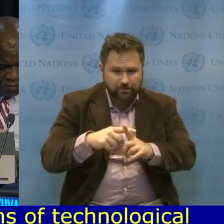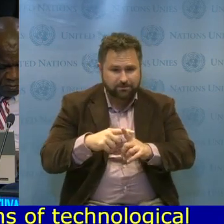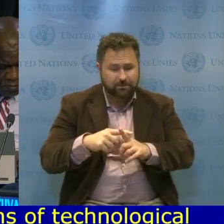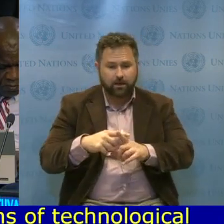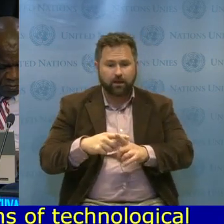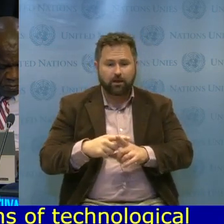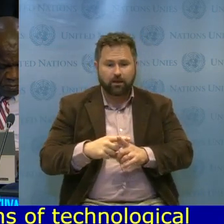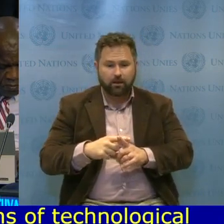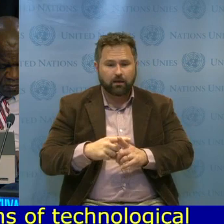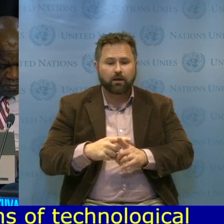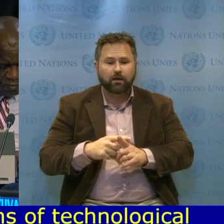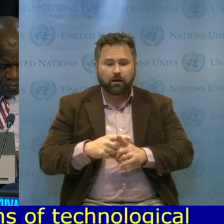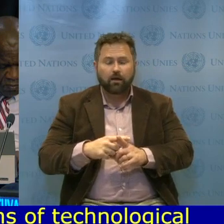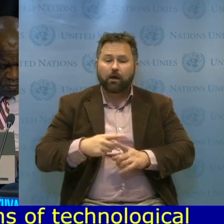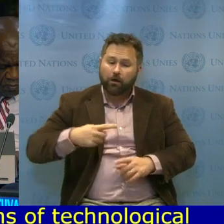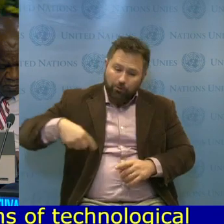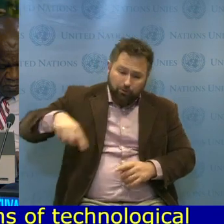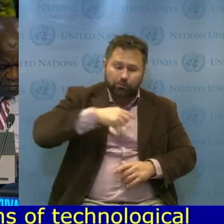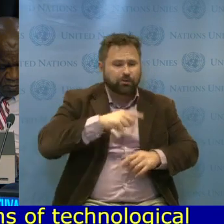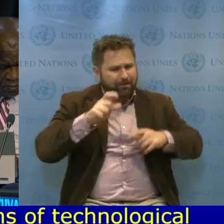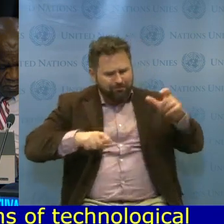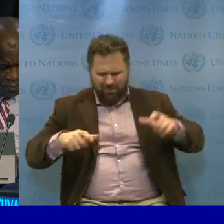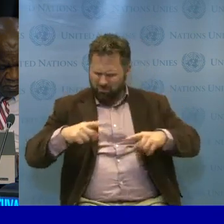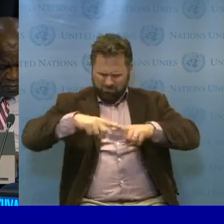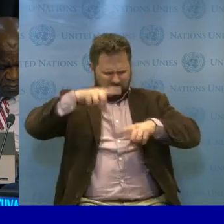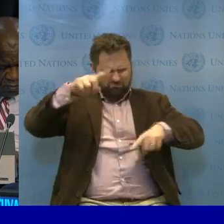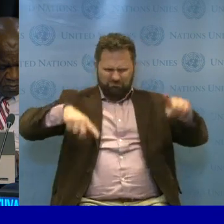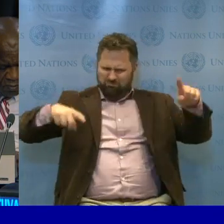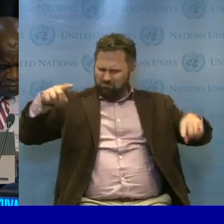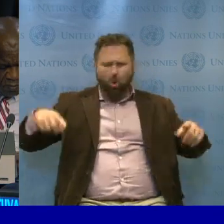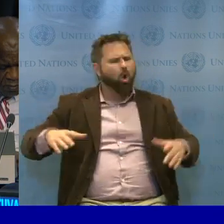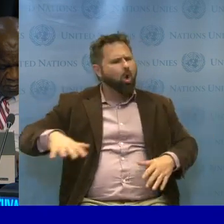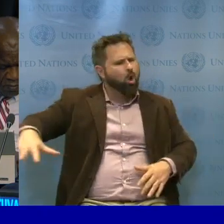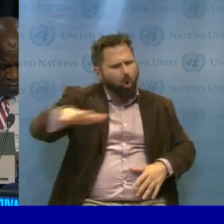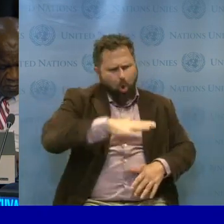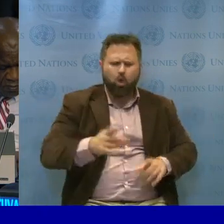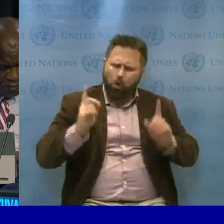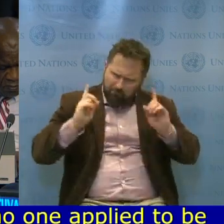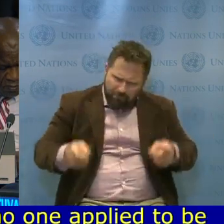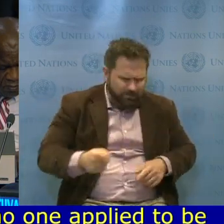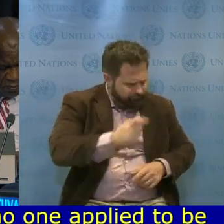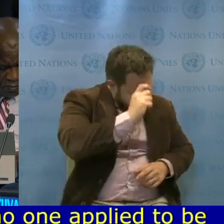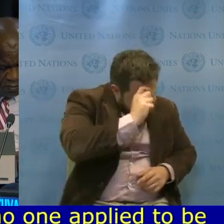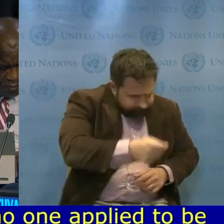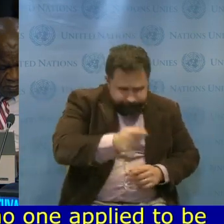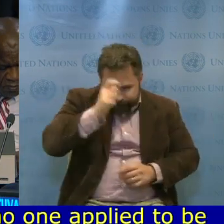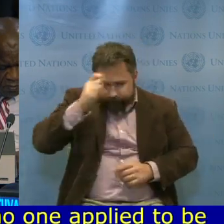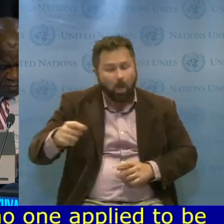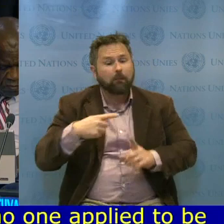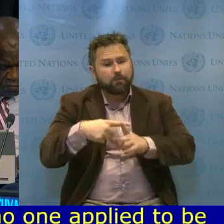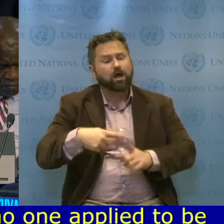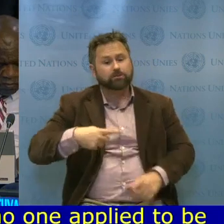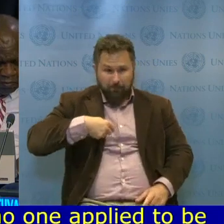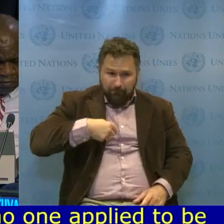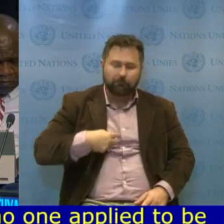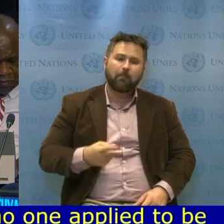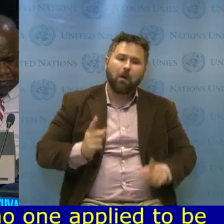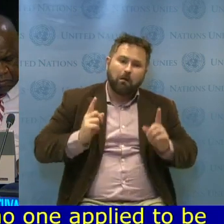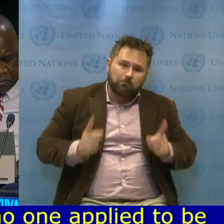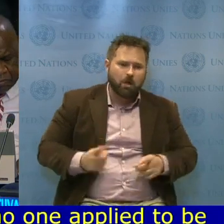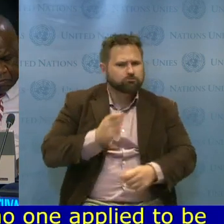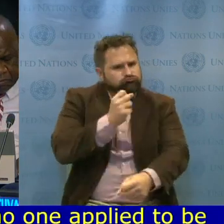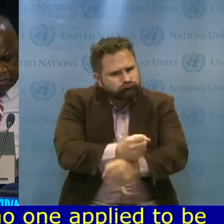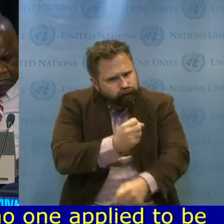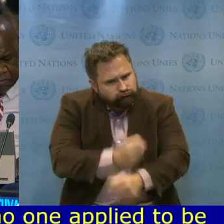she is in life. We need to accept each other as we are. And also we need to earn a living. We are appealing to the